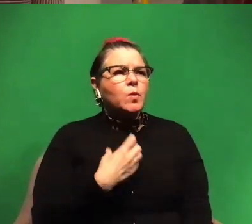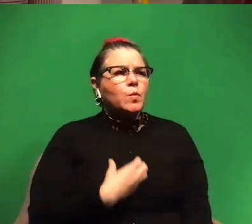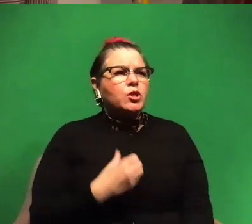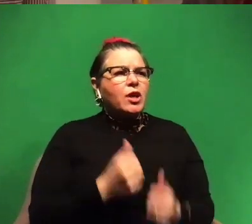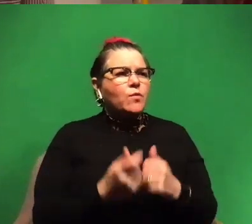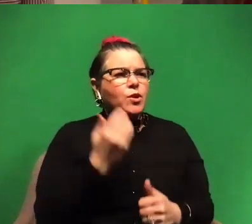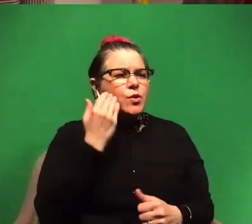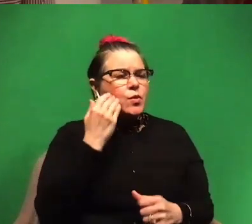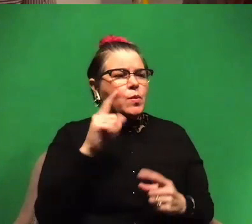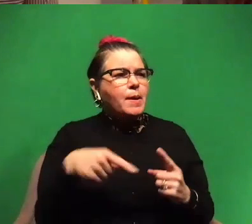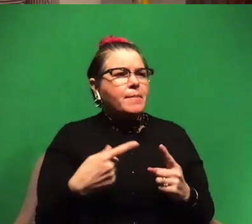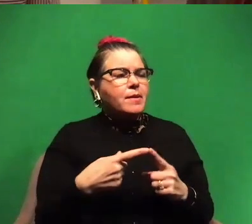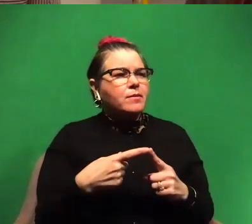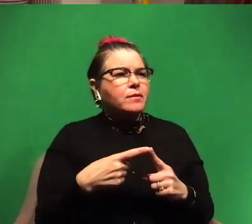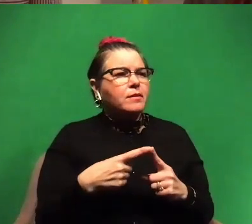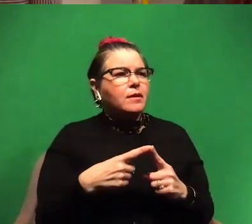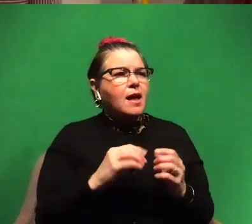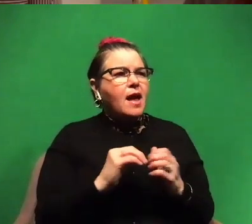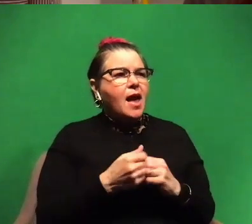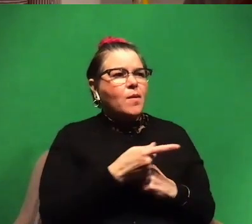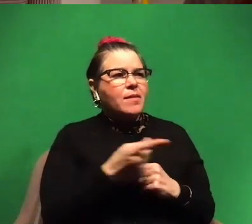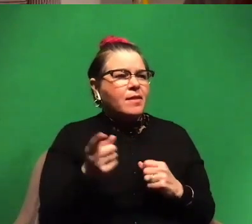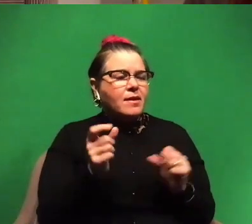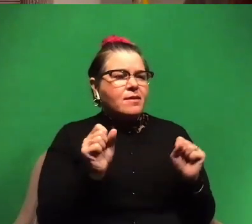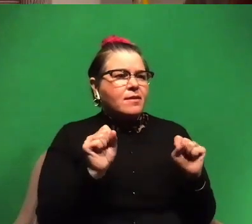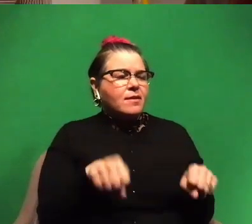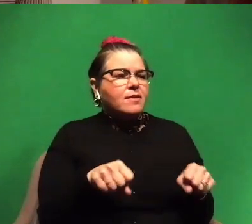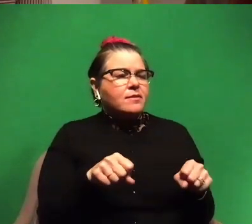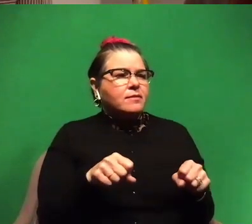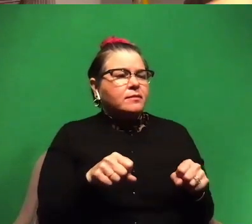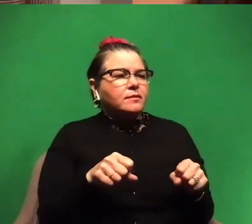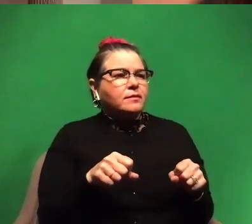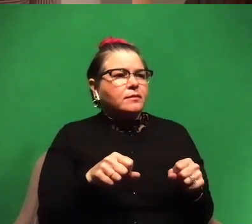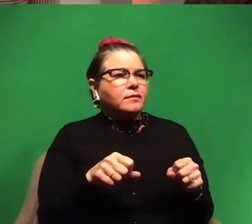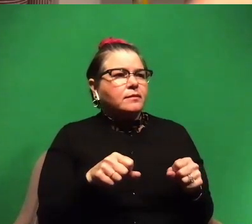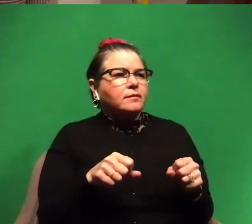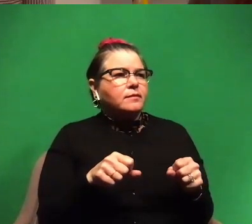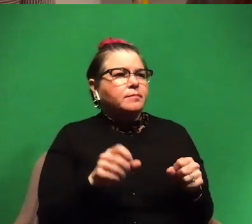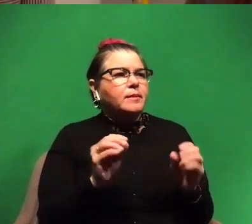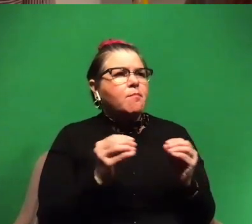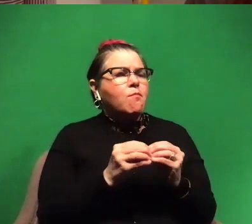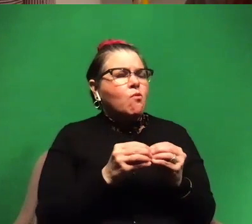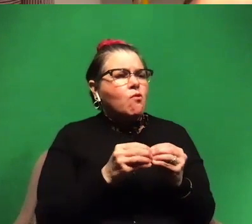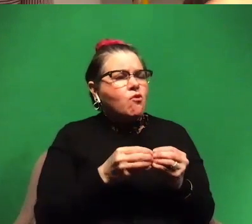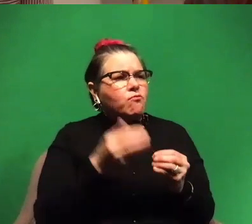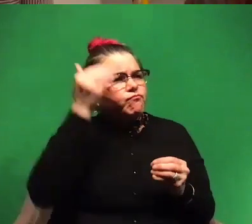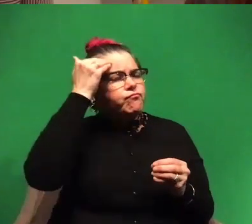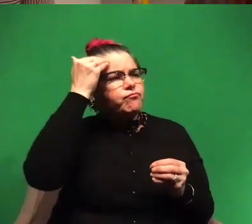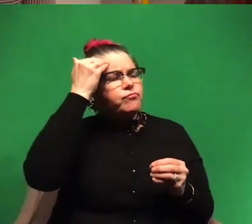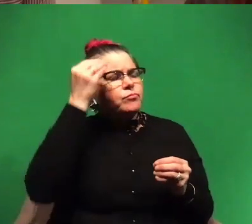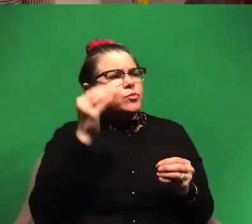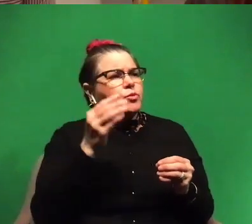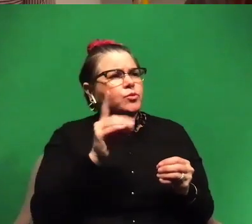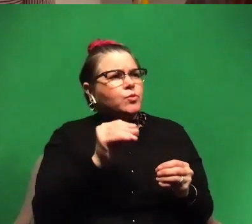about, like how they can be more informed or like do better